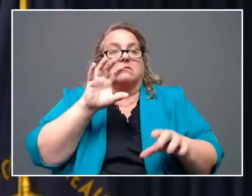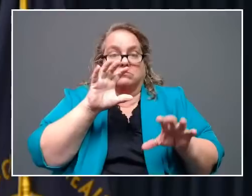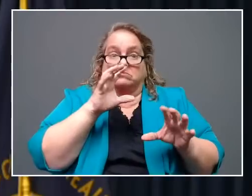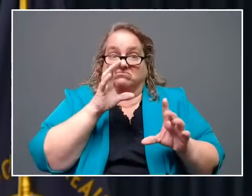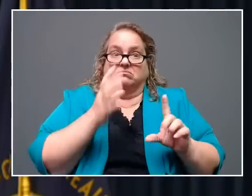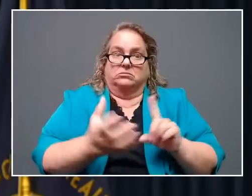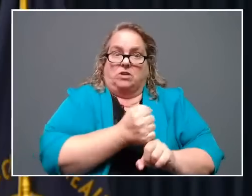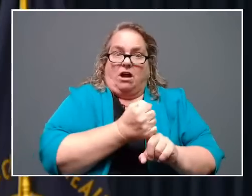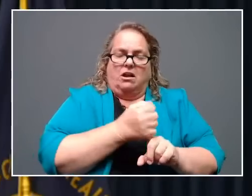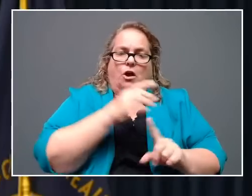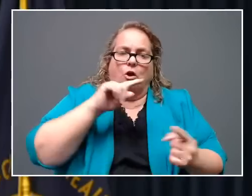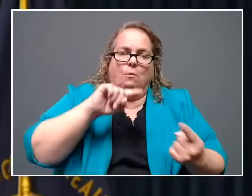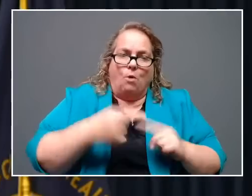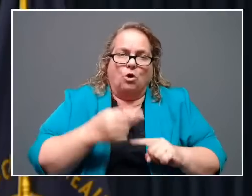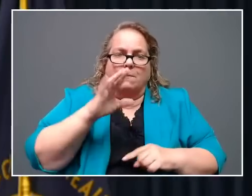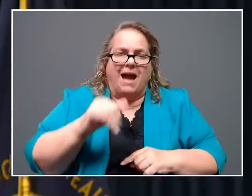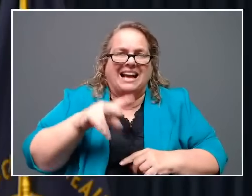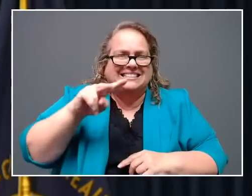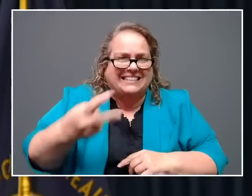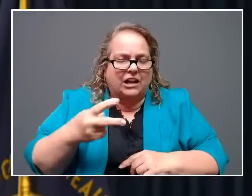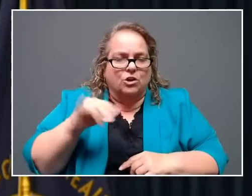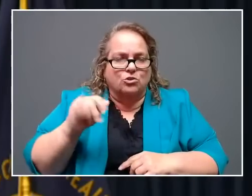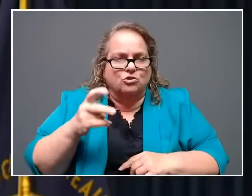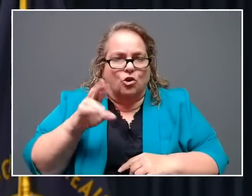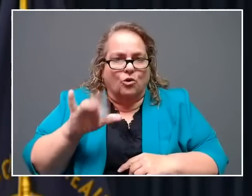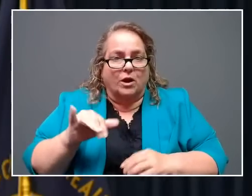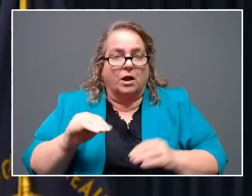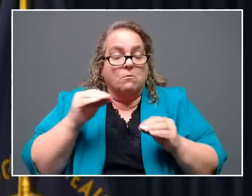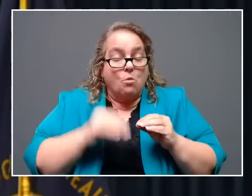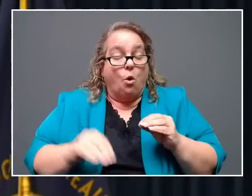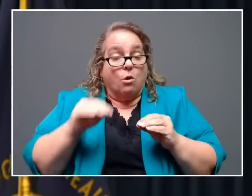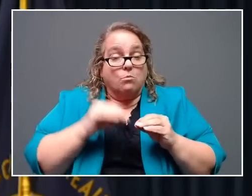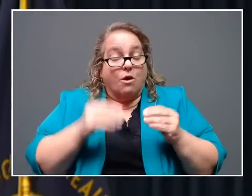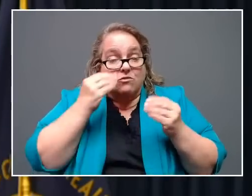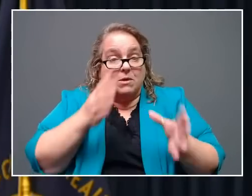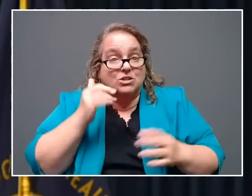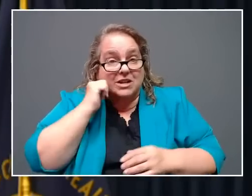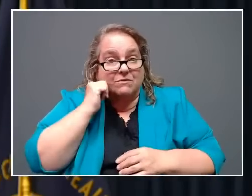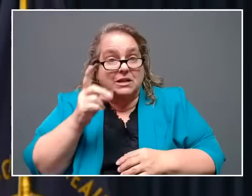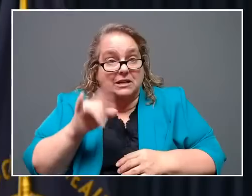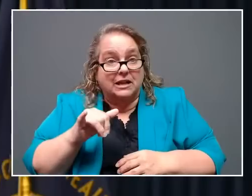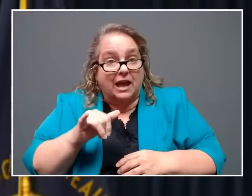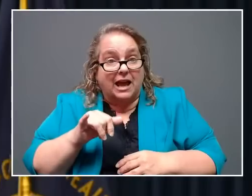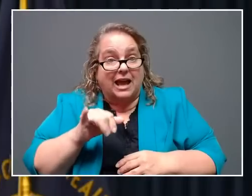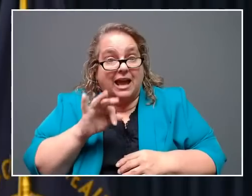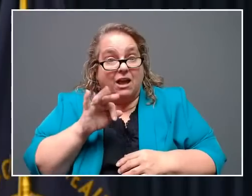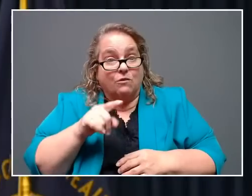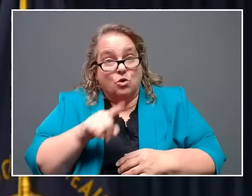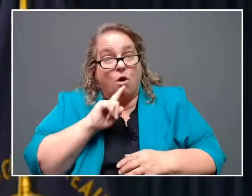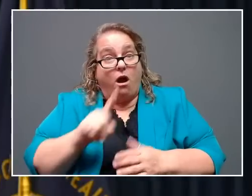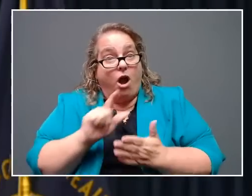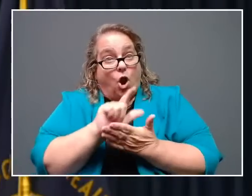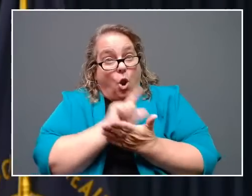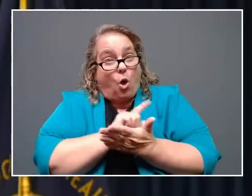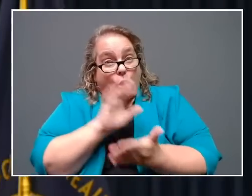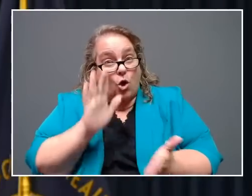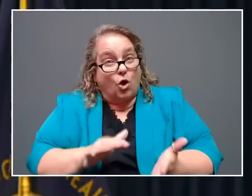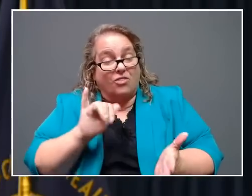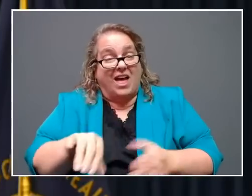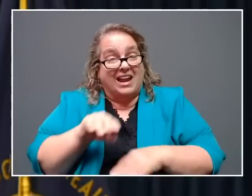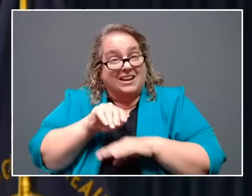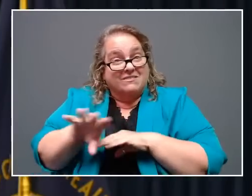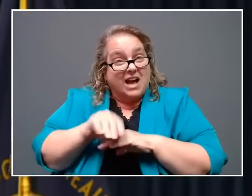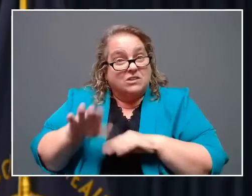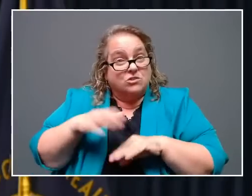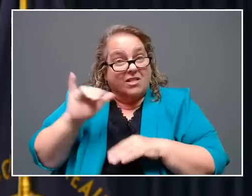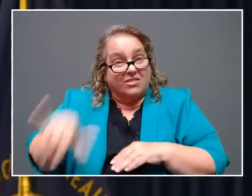And more comes out every day. If you are a lawyer that advised on that and went along with it,